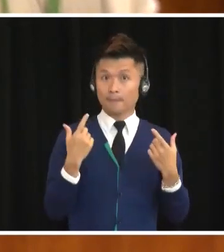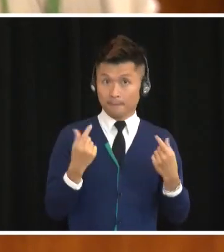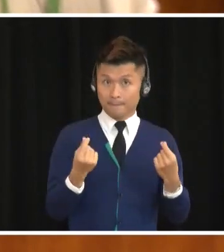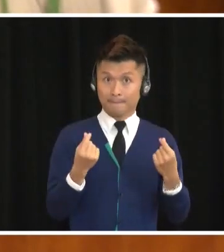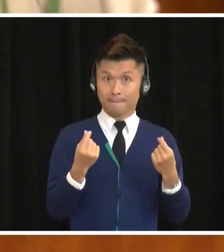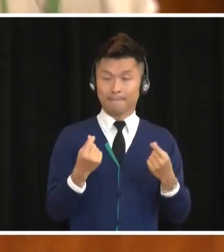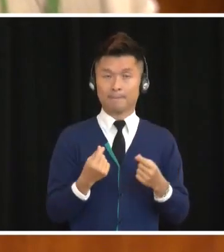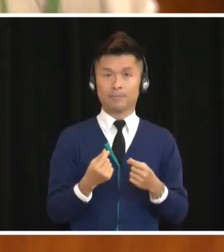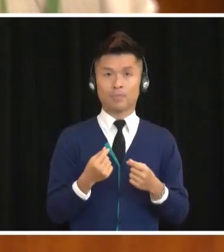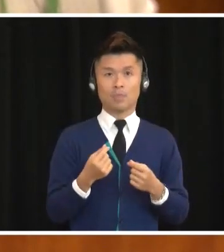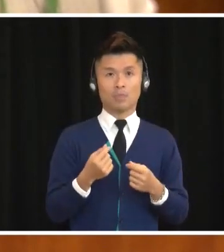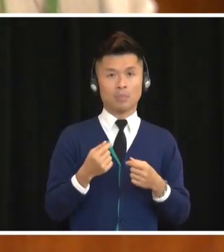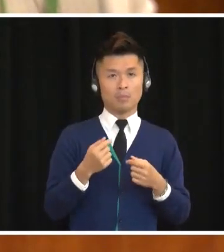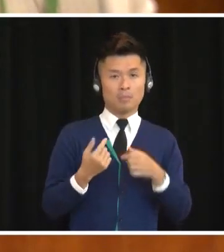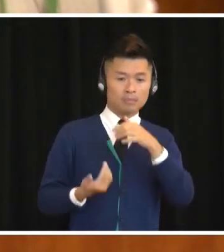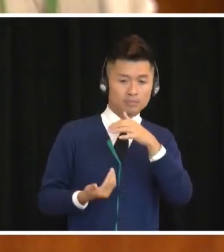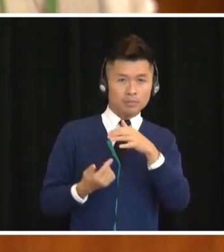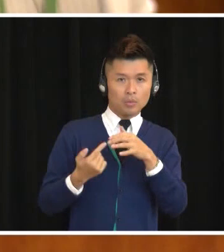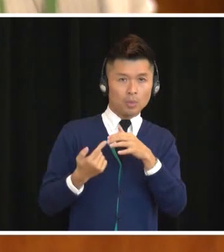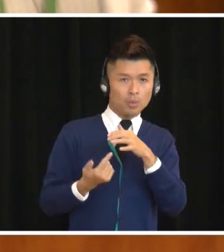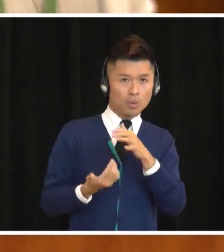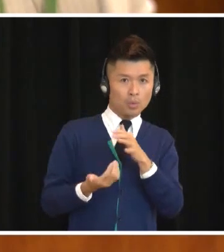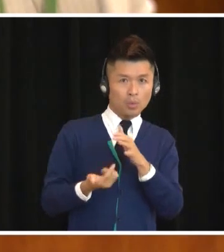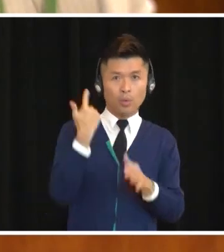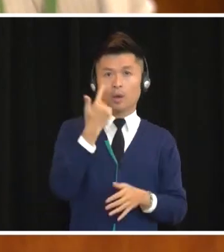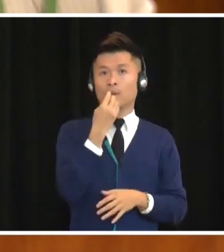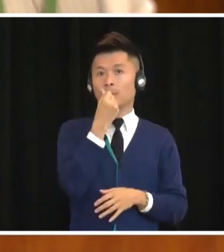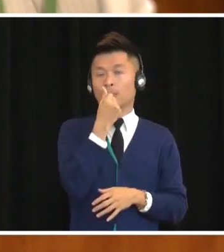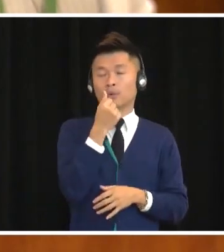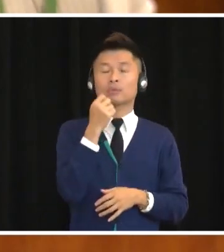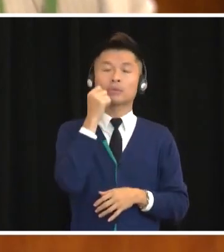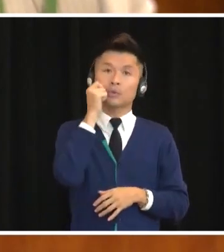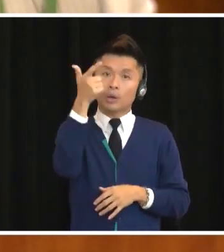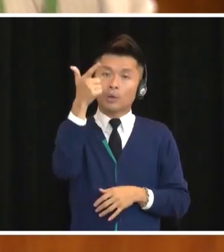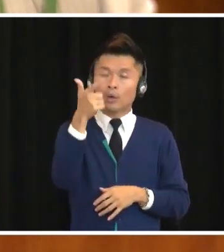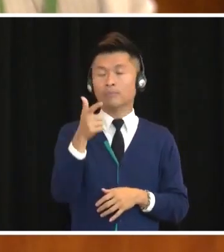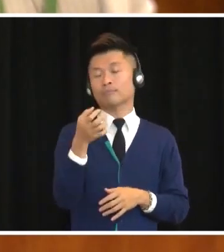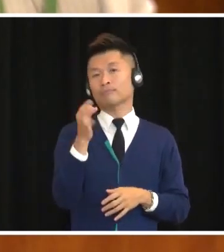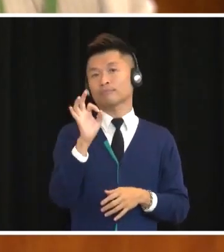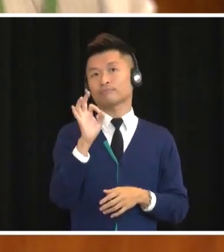regular life. And